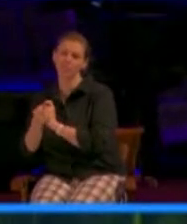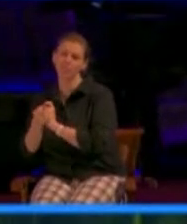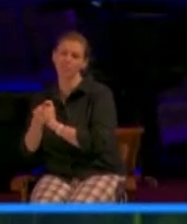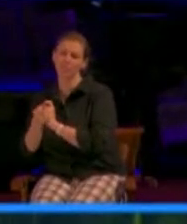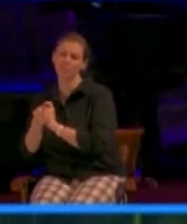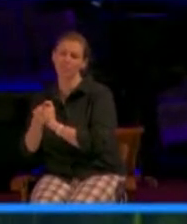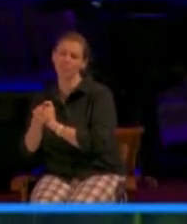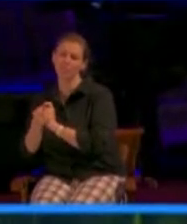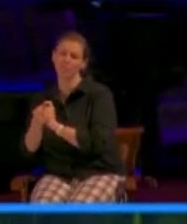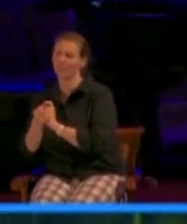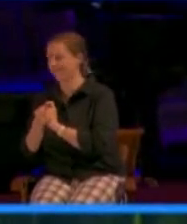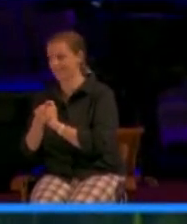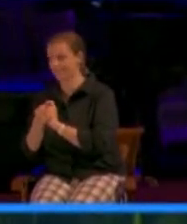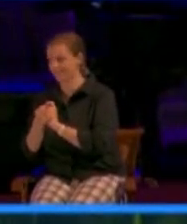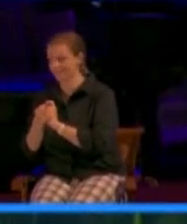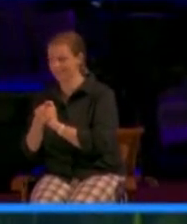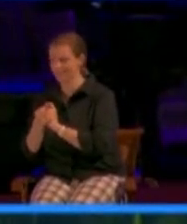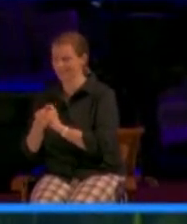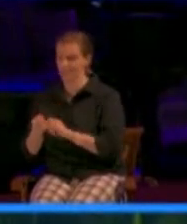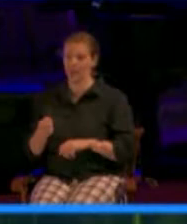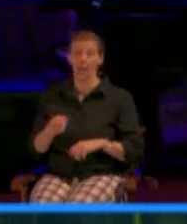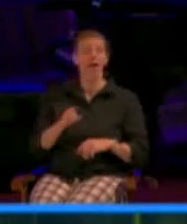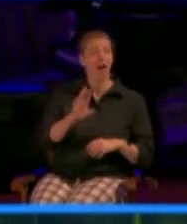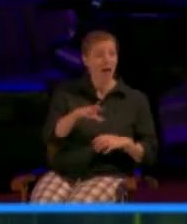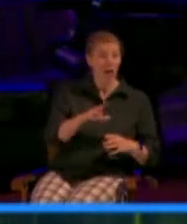Baptism without church discipline.